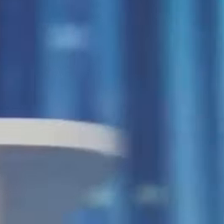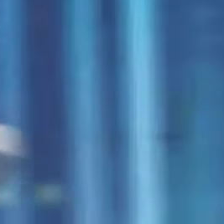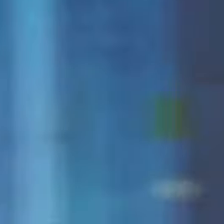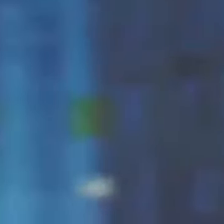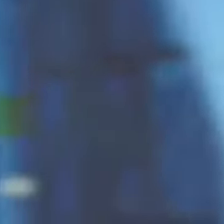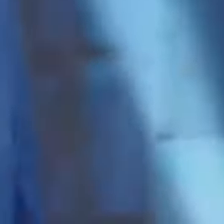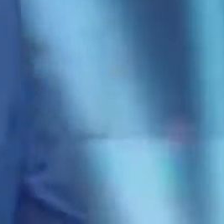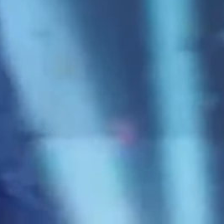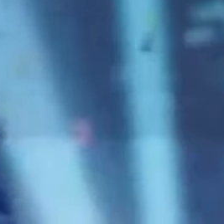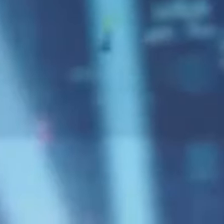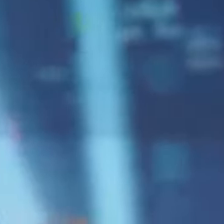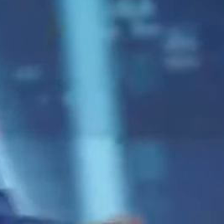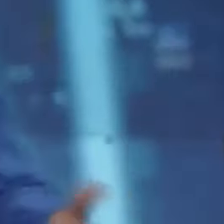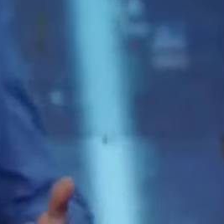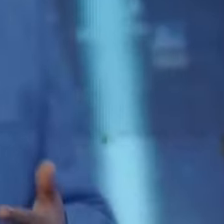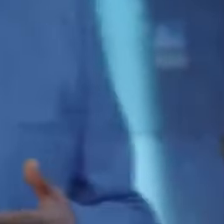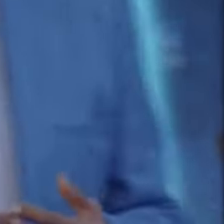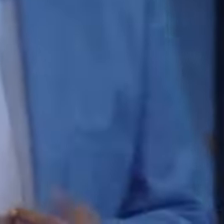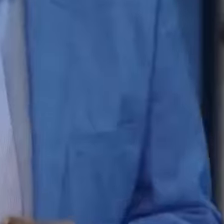to drive. The thing